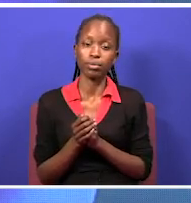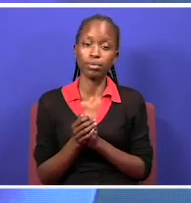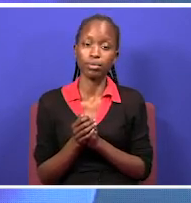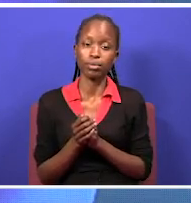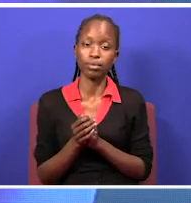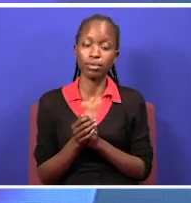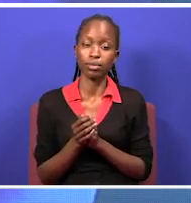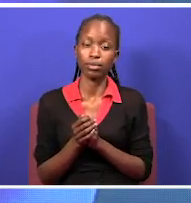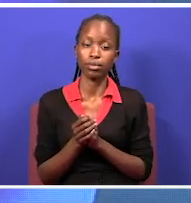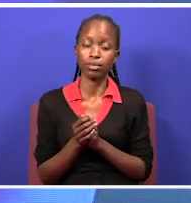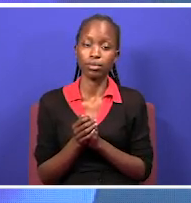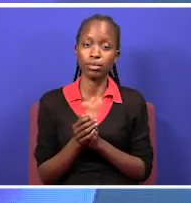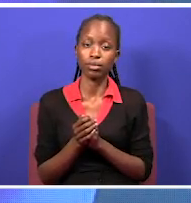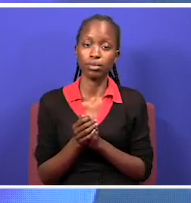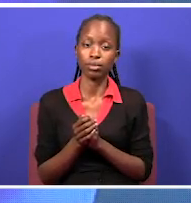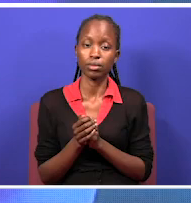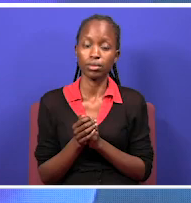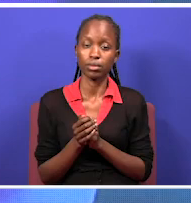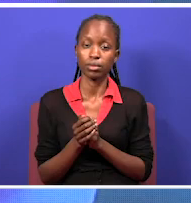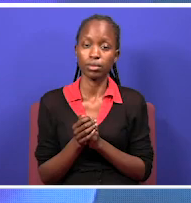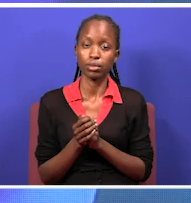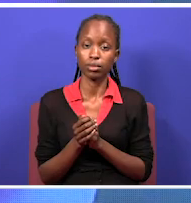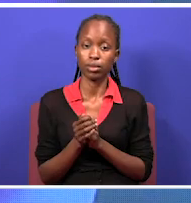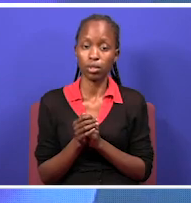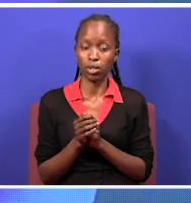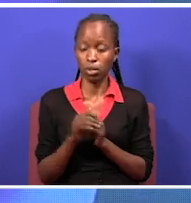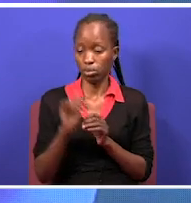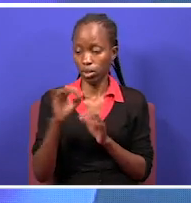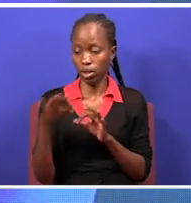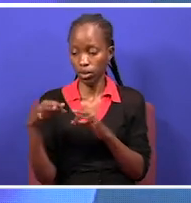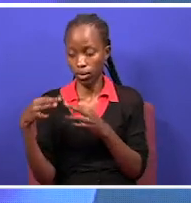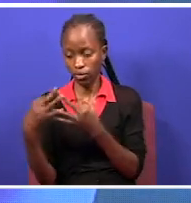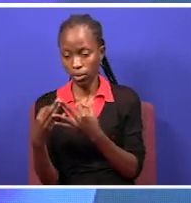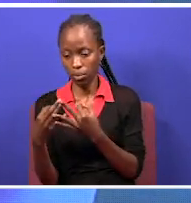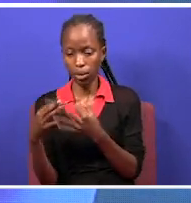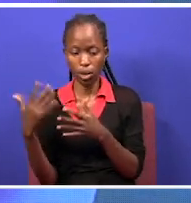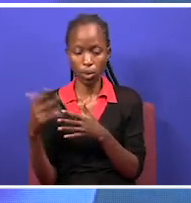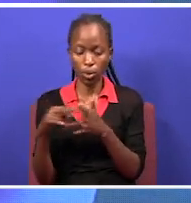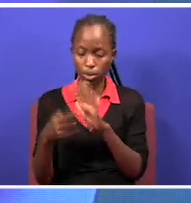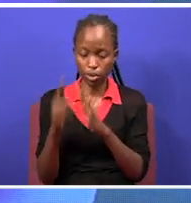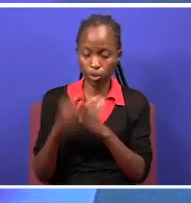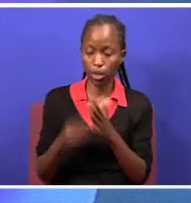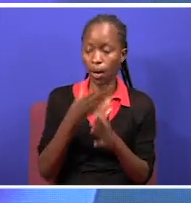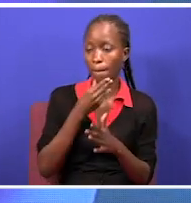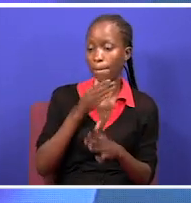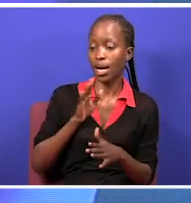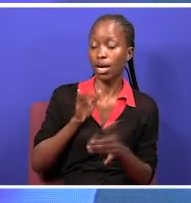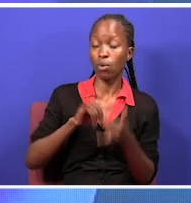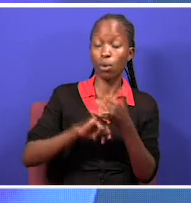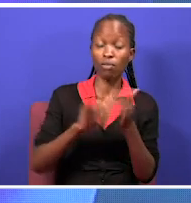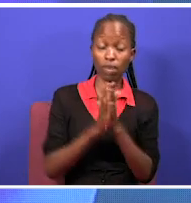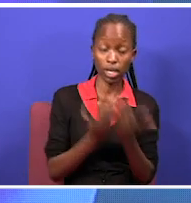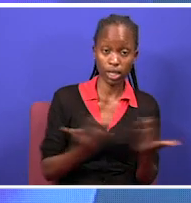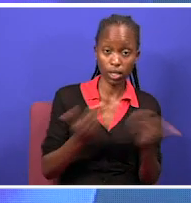are saying family, and ordinarily family is man, wife, and children, I want to believe